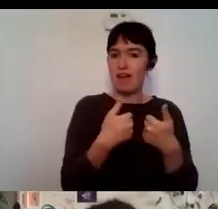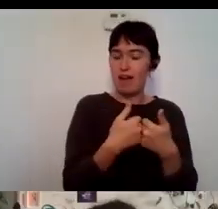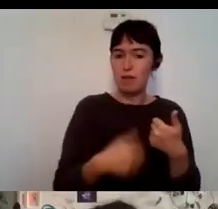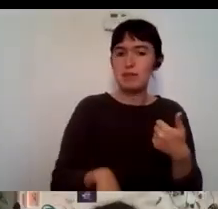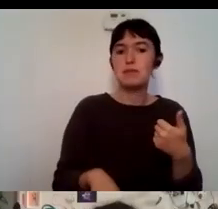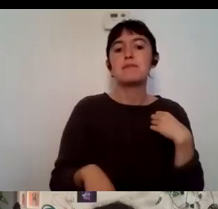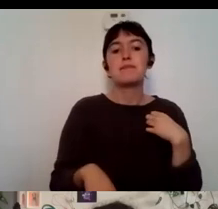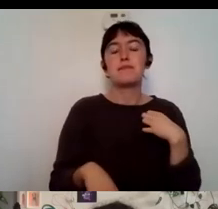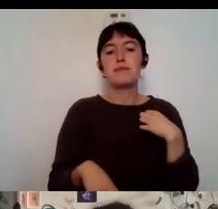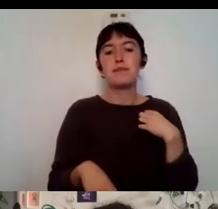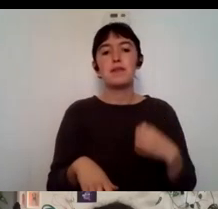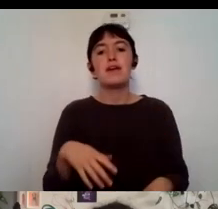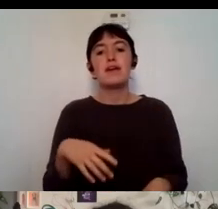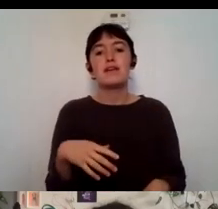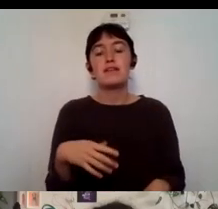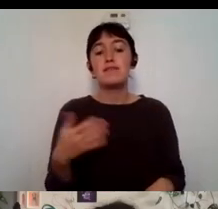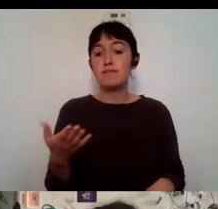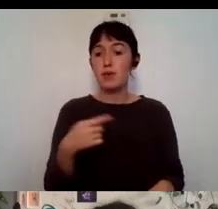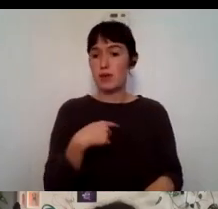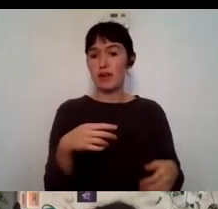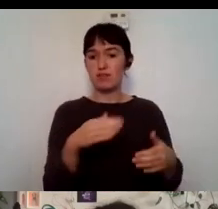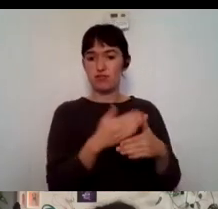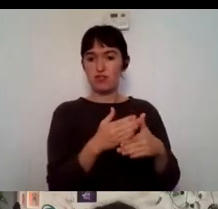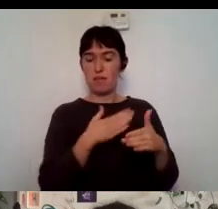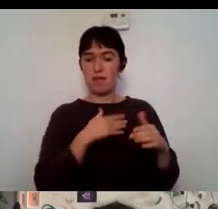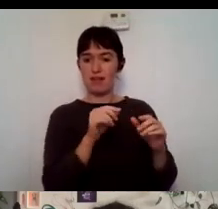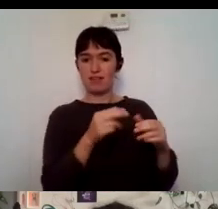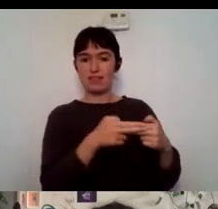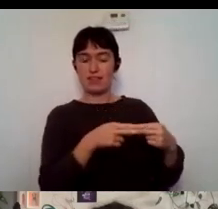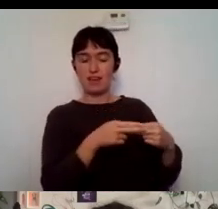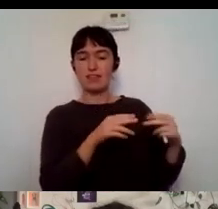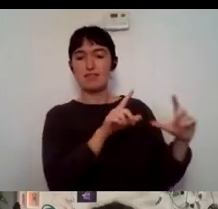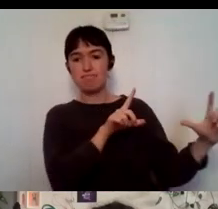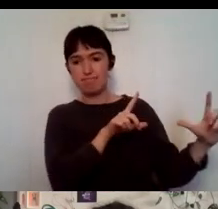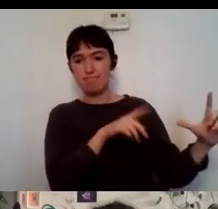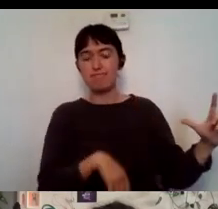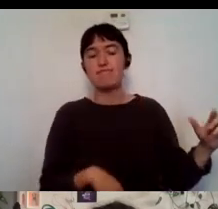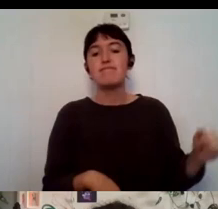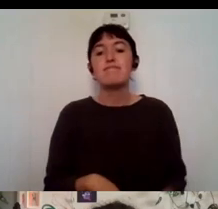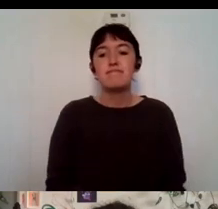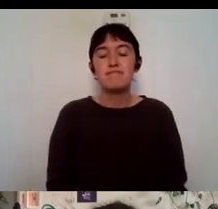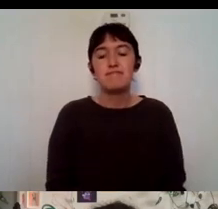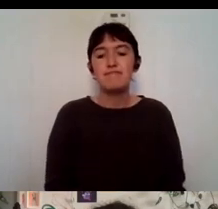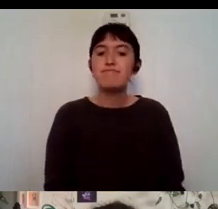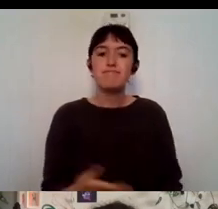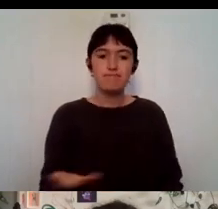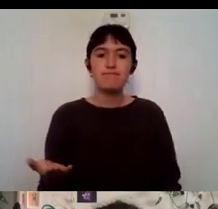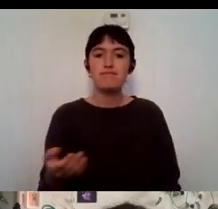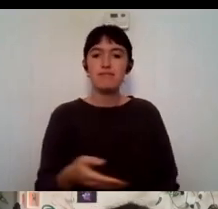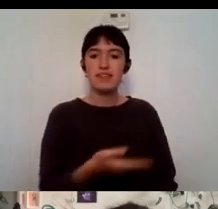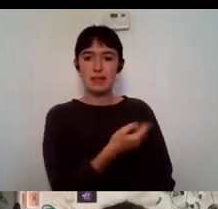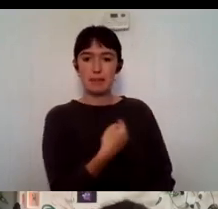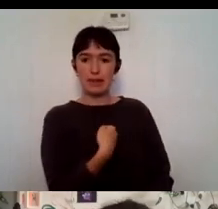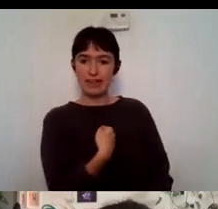can go ahead and share my slides if you so wish. Great. All right. Yeah, so this is me.